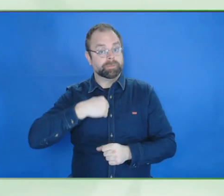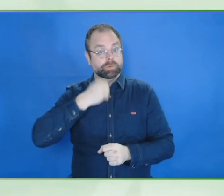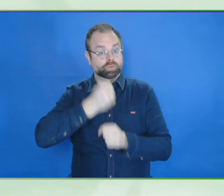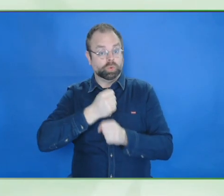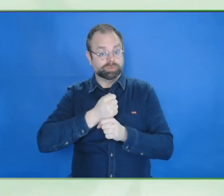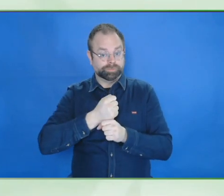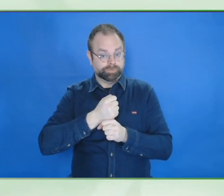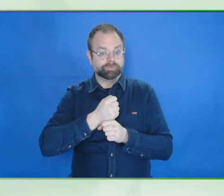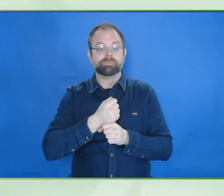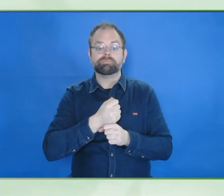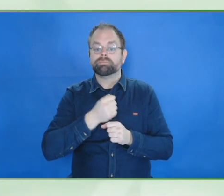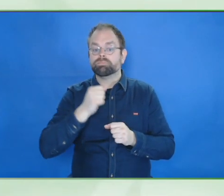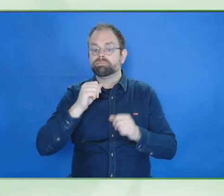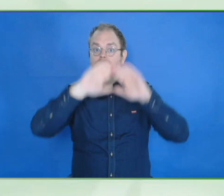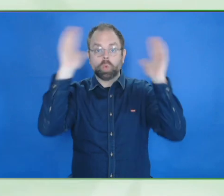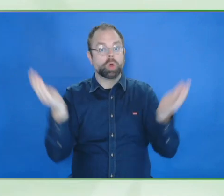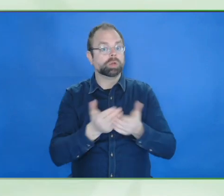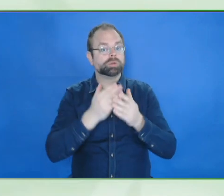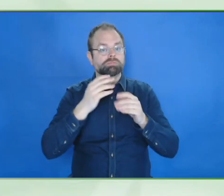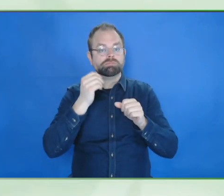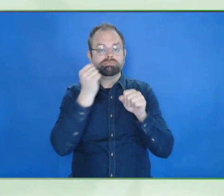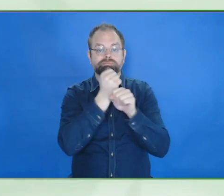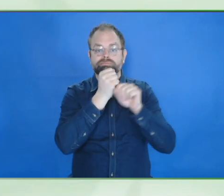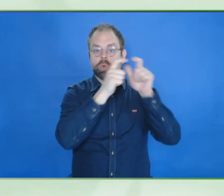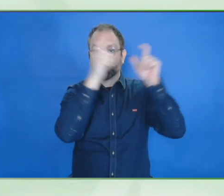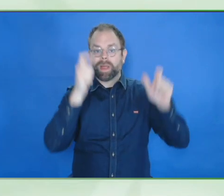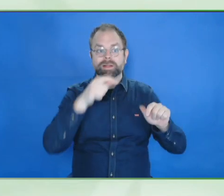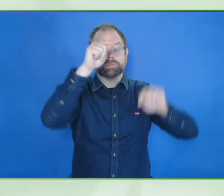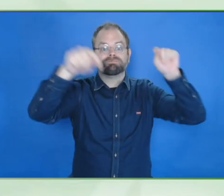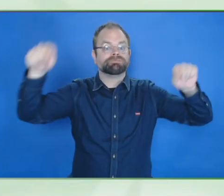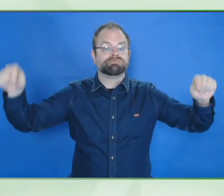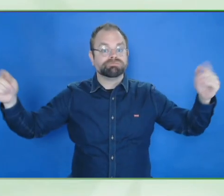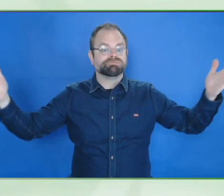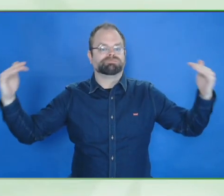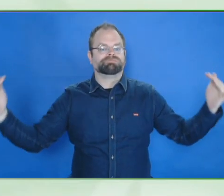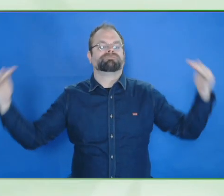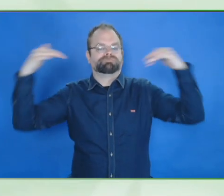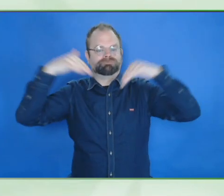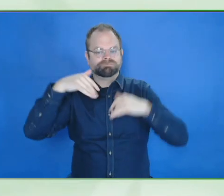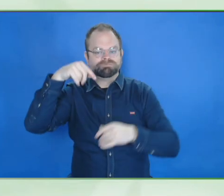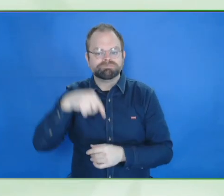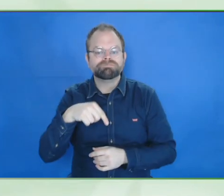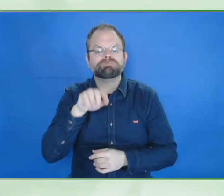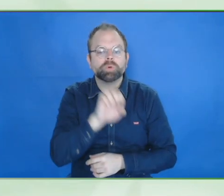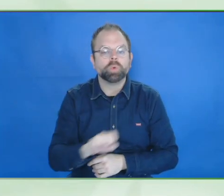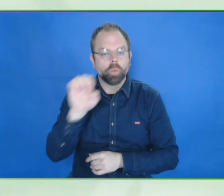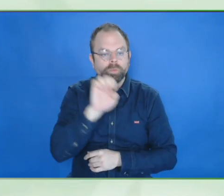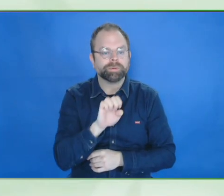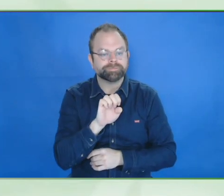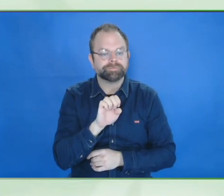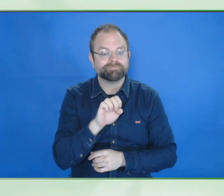That's the reason why I'm working together, for example, with Enable Africa. I'm working together with Enable